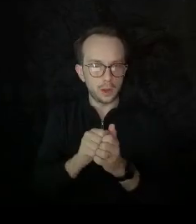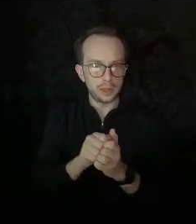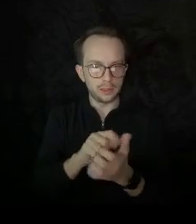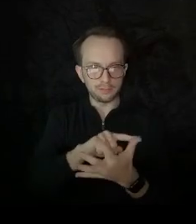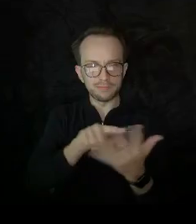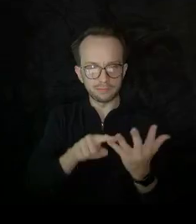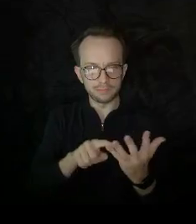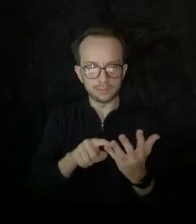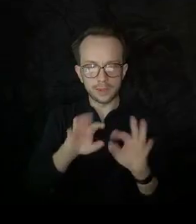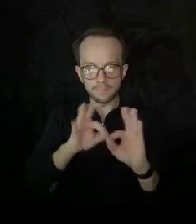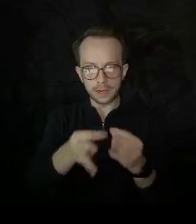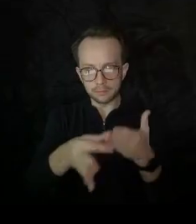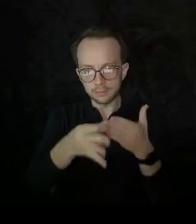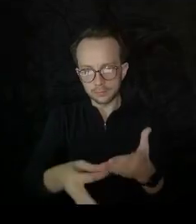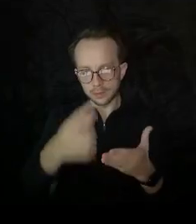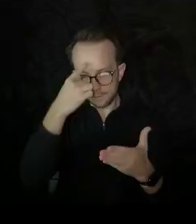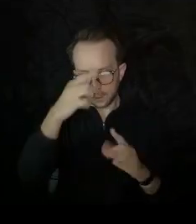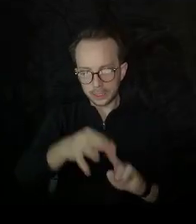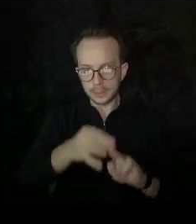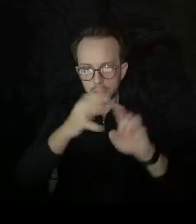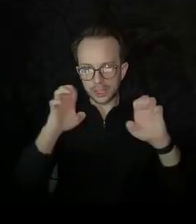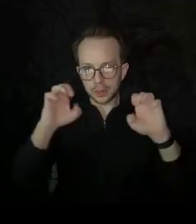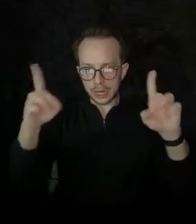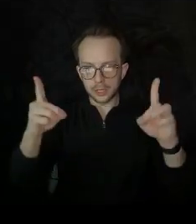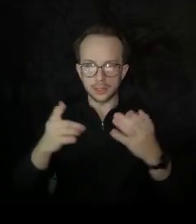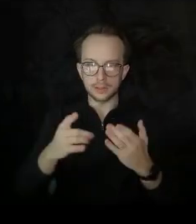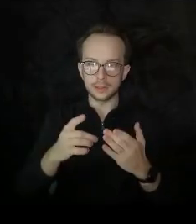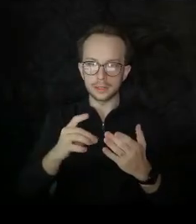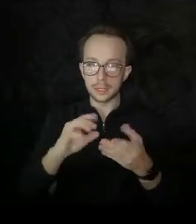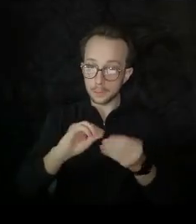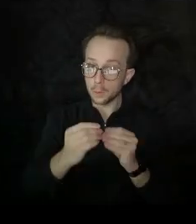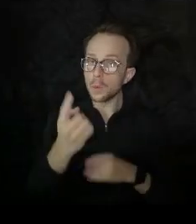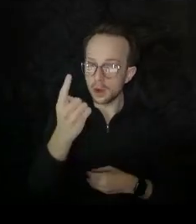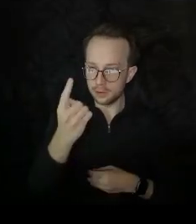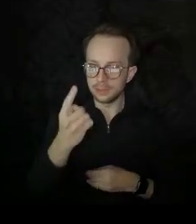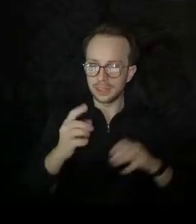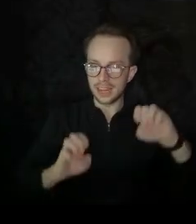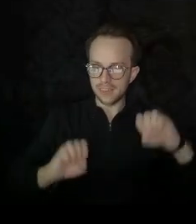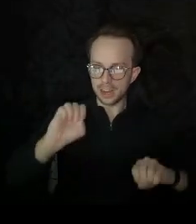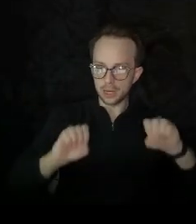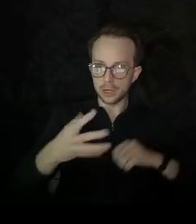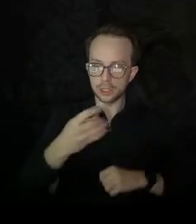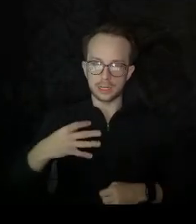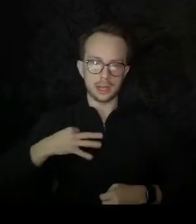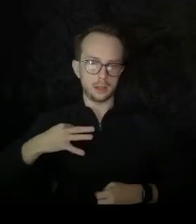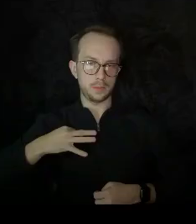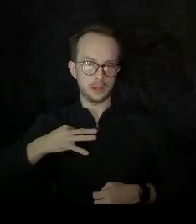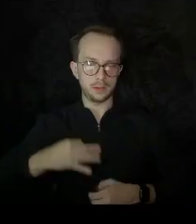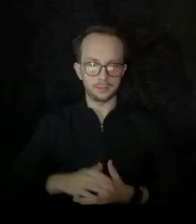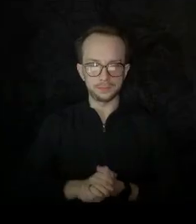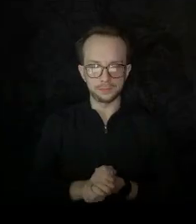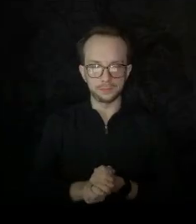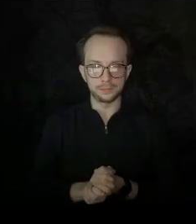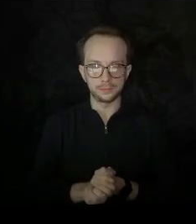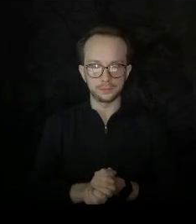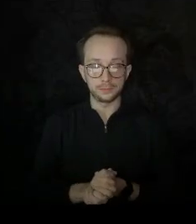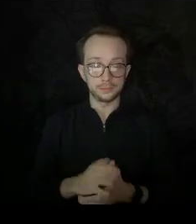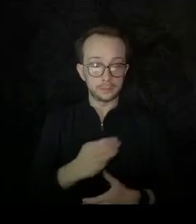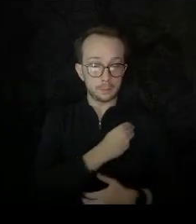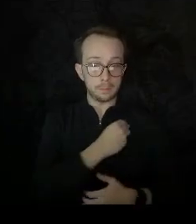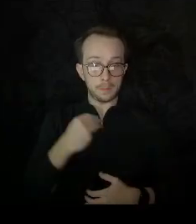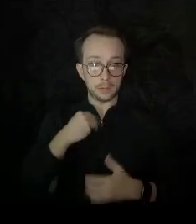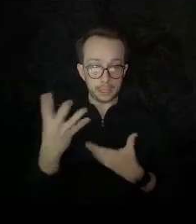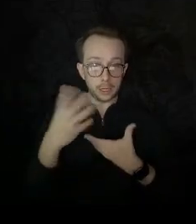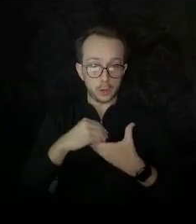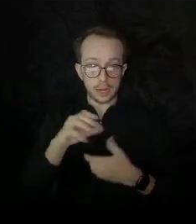to Special Education, Episode 1, Evaluation and Eligibility. Members of the ARC